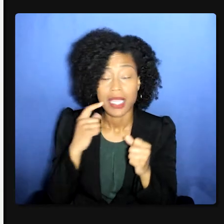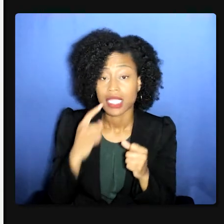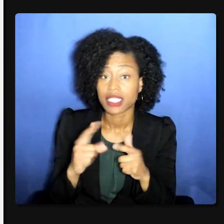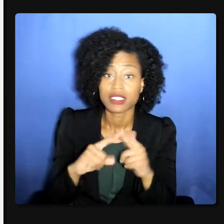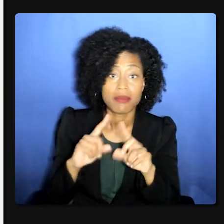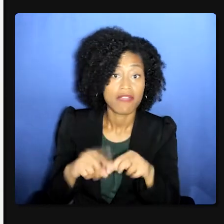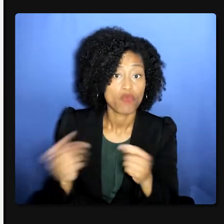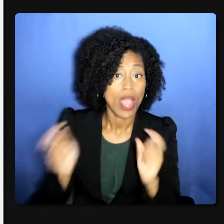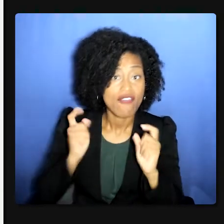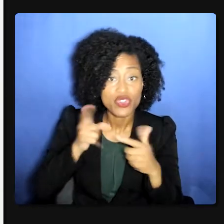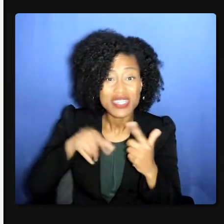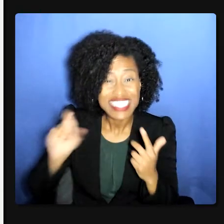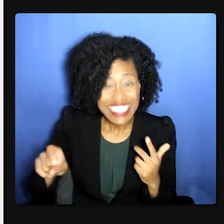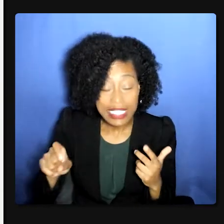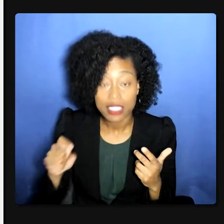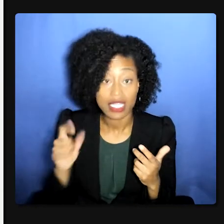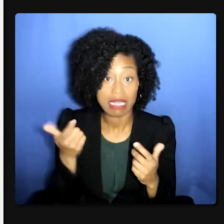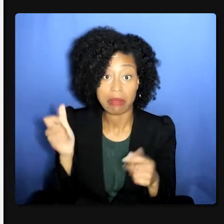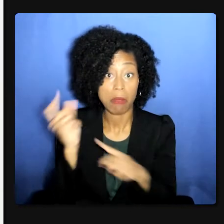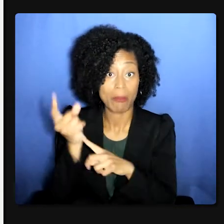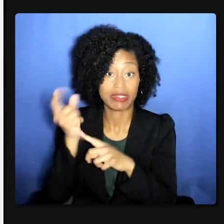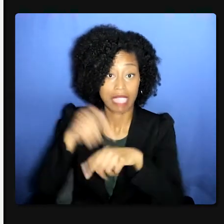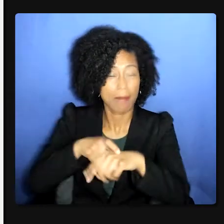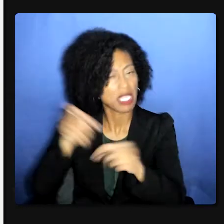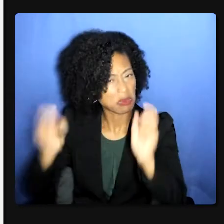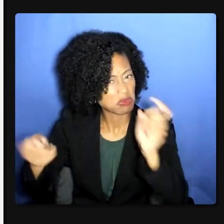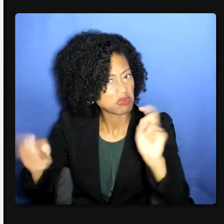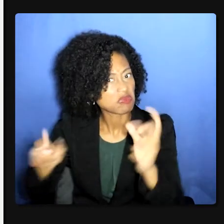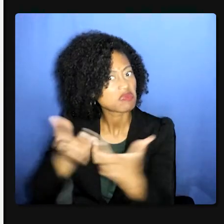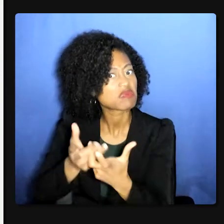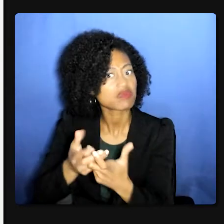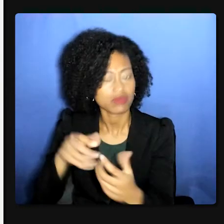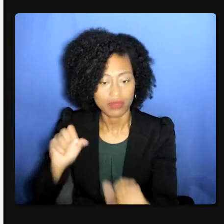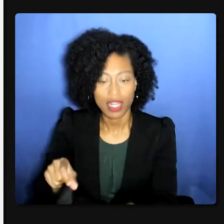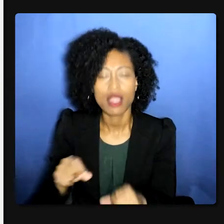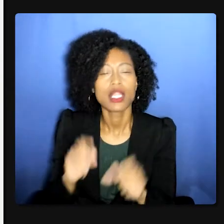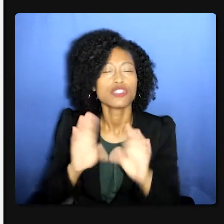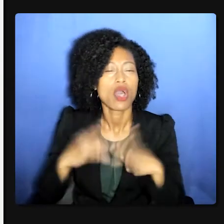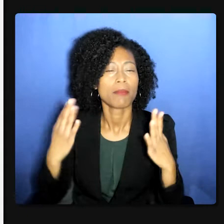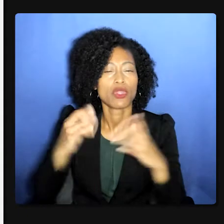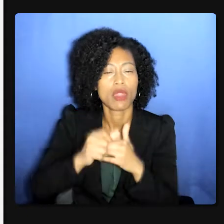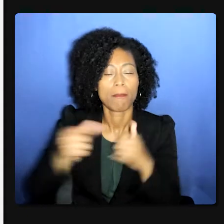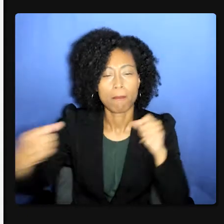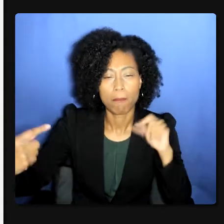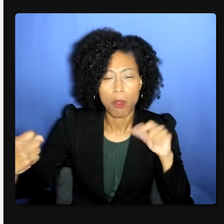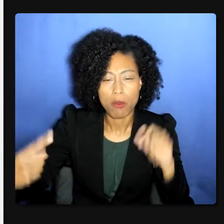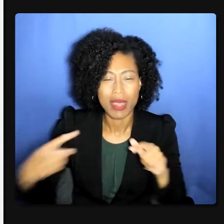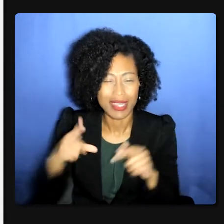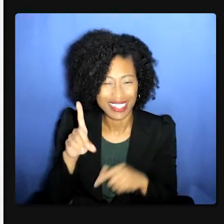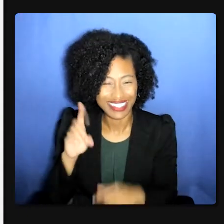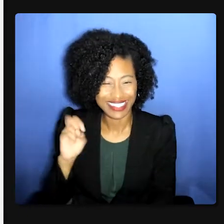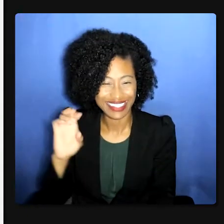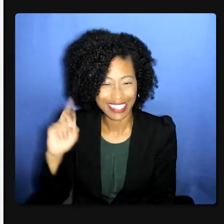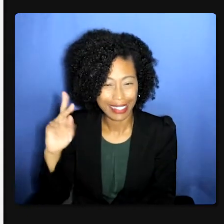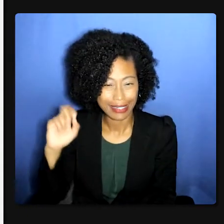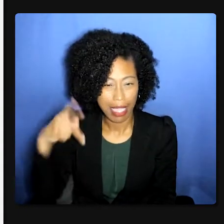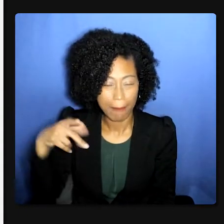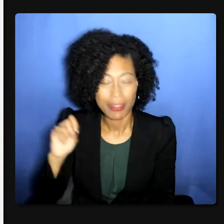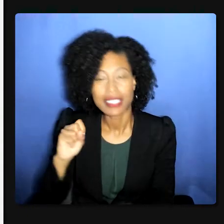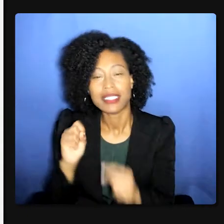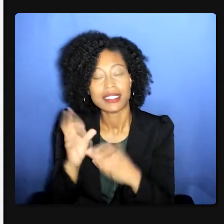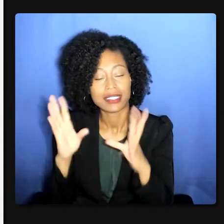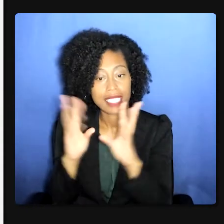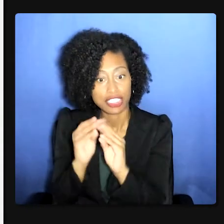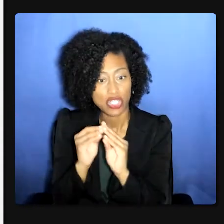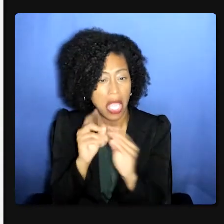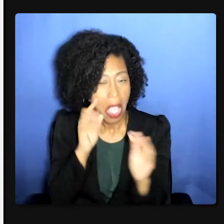a given time. And while this pipeline is building away, let's open a remote desktop session with this build agent and take a peek at what's going on in